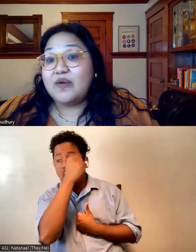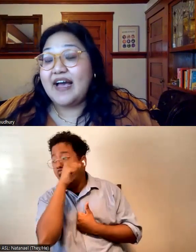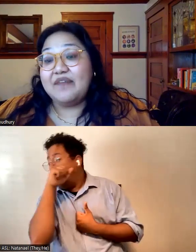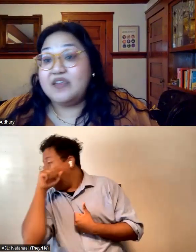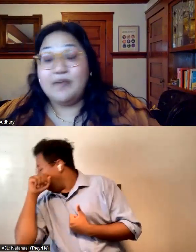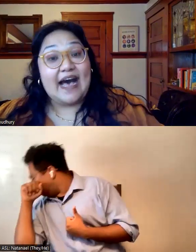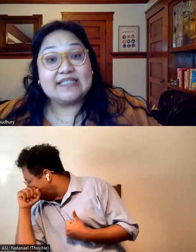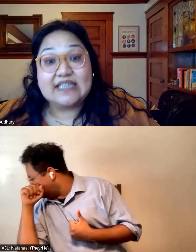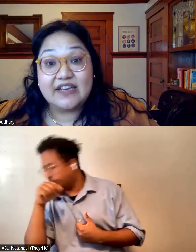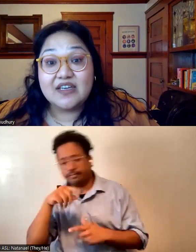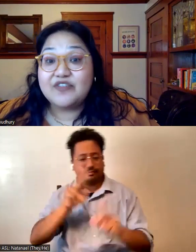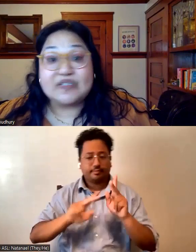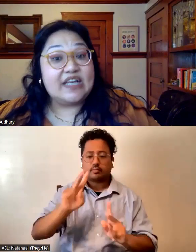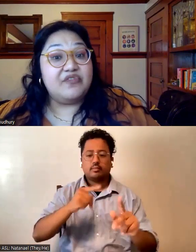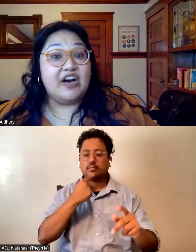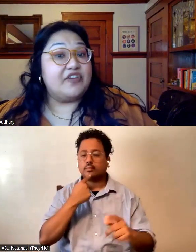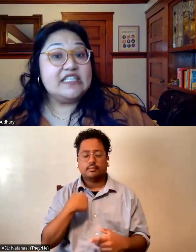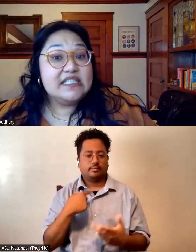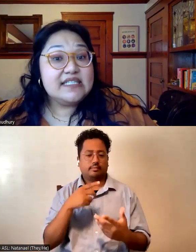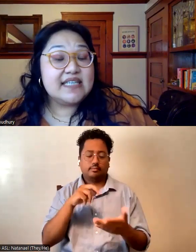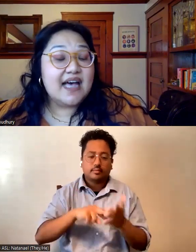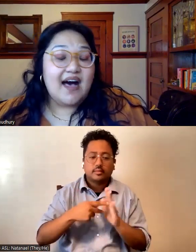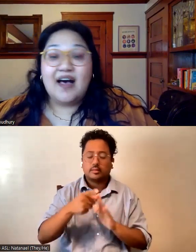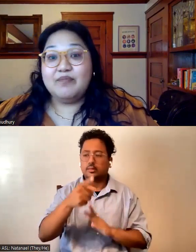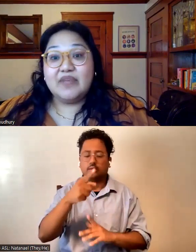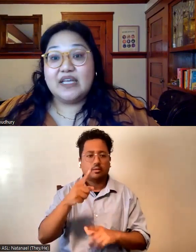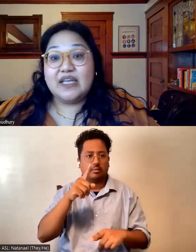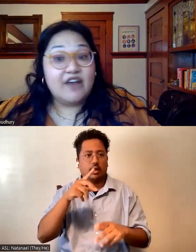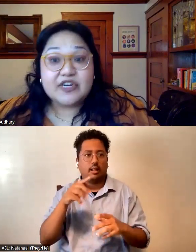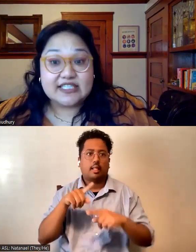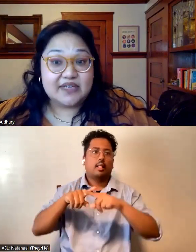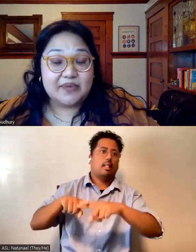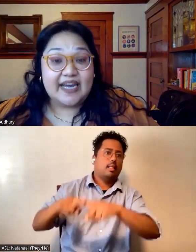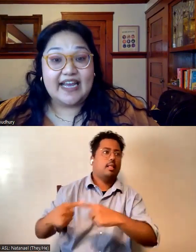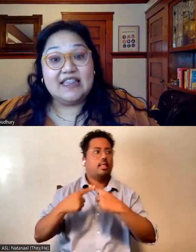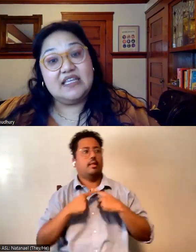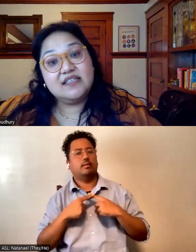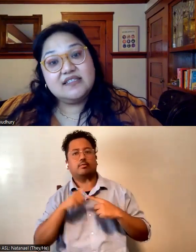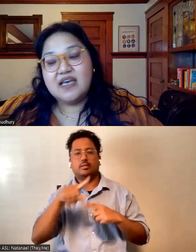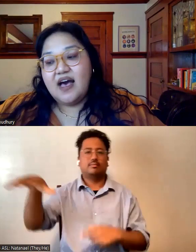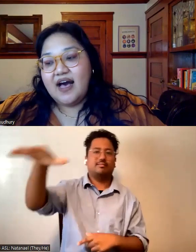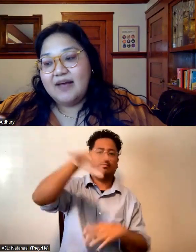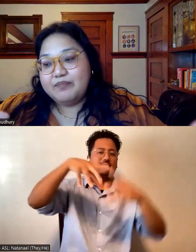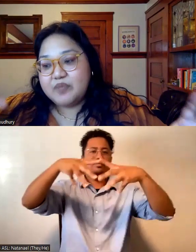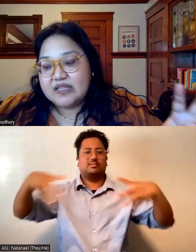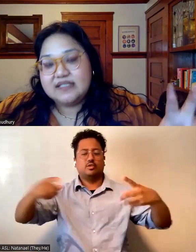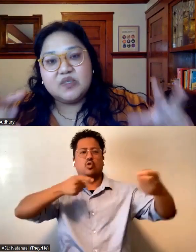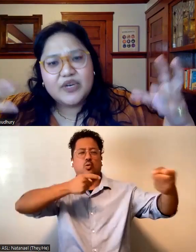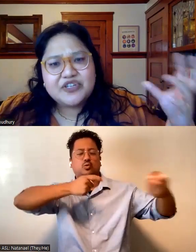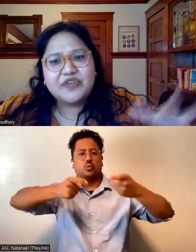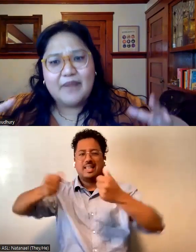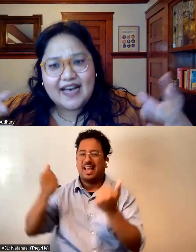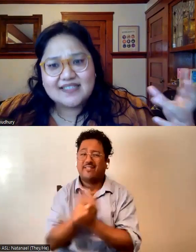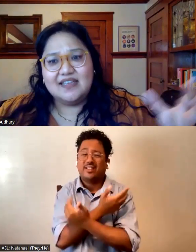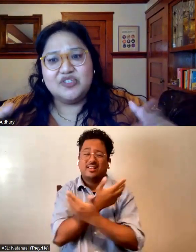told you don't have the capacity for self-governance and sovereignty, right? And these this